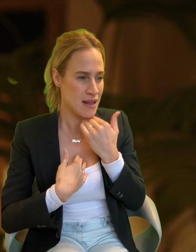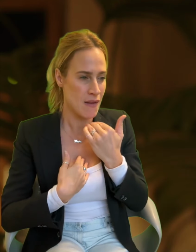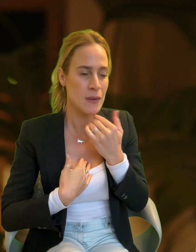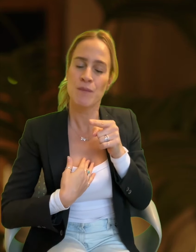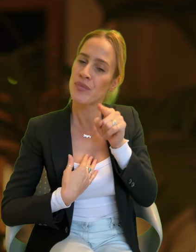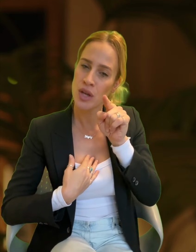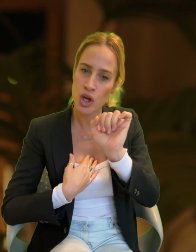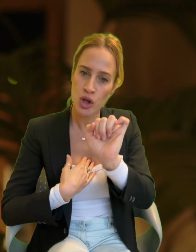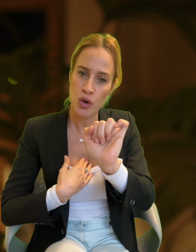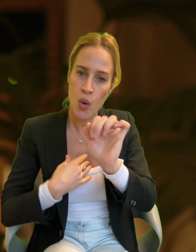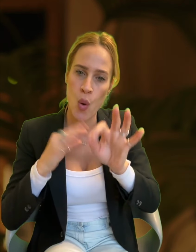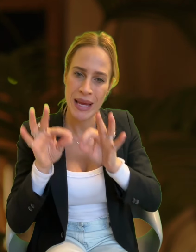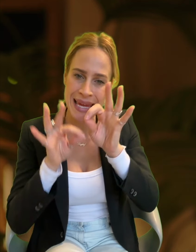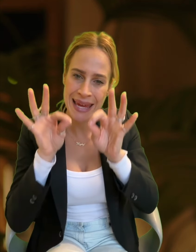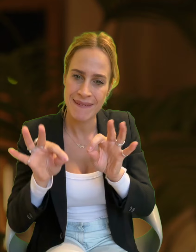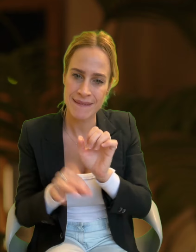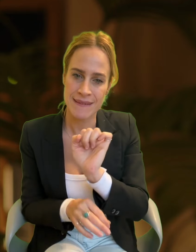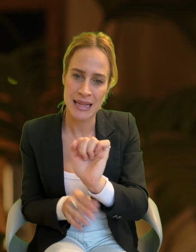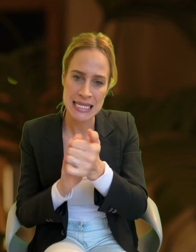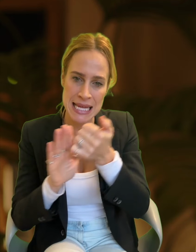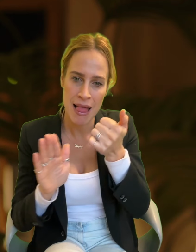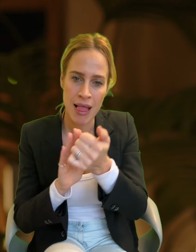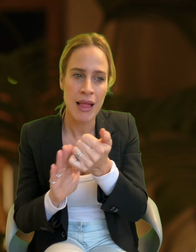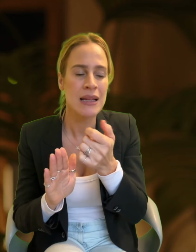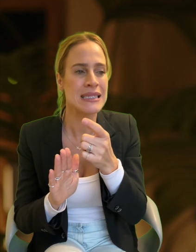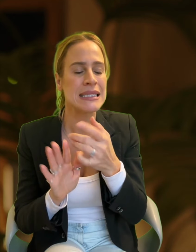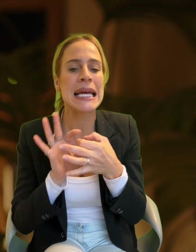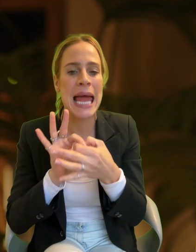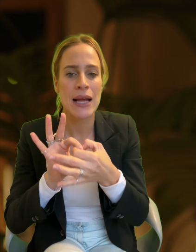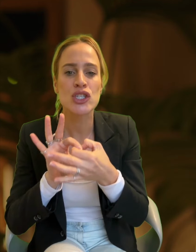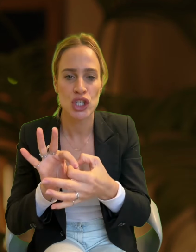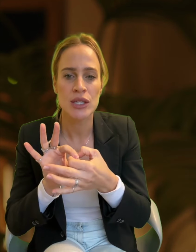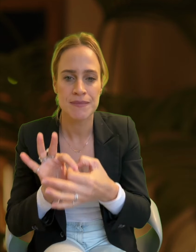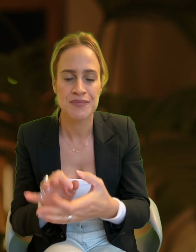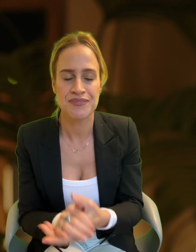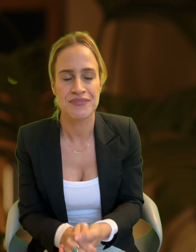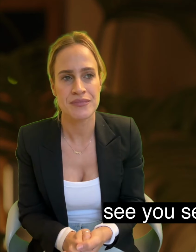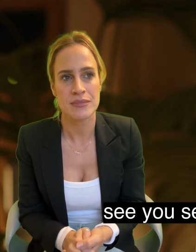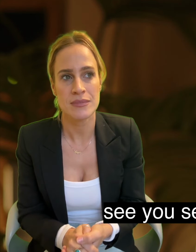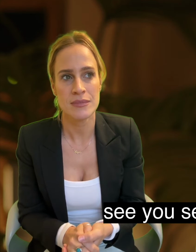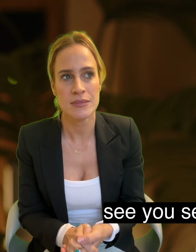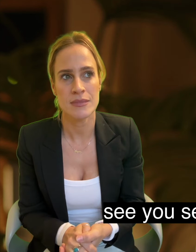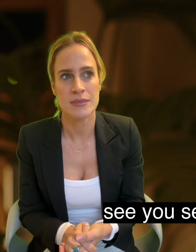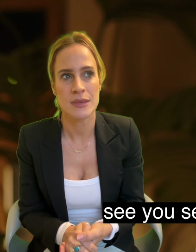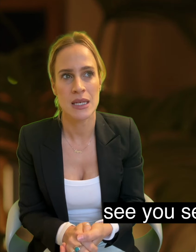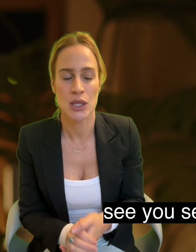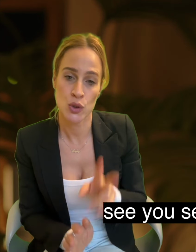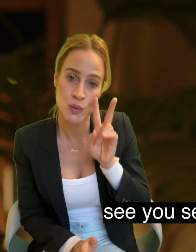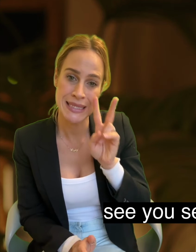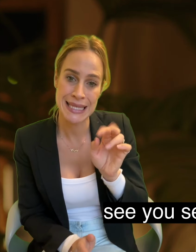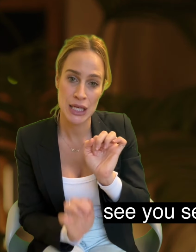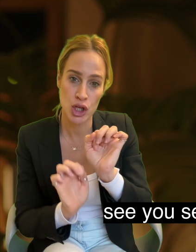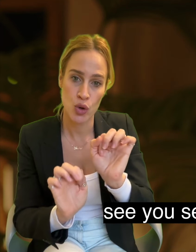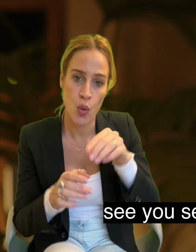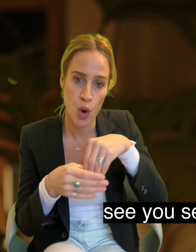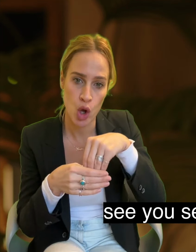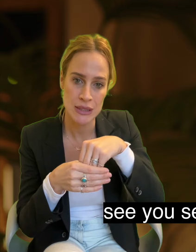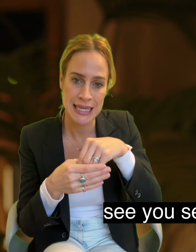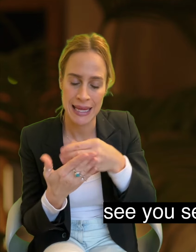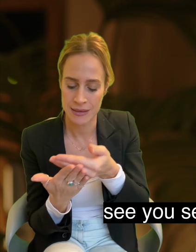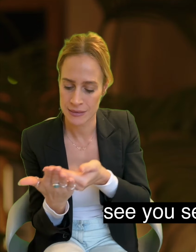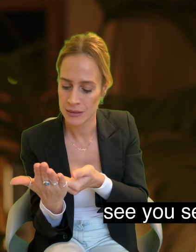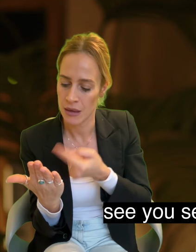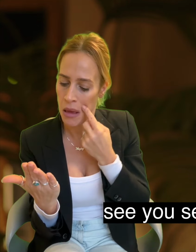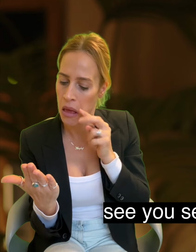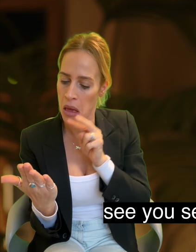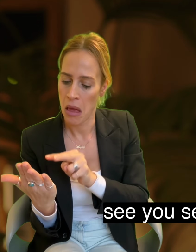is connection. Your gift, and some people say that, and you see the content, and they'll